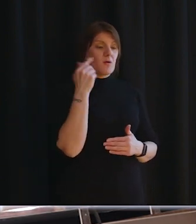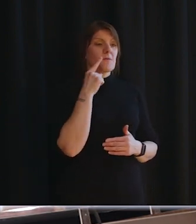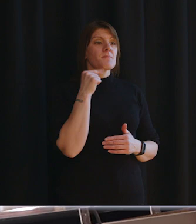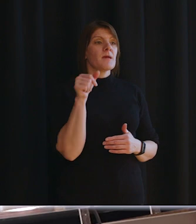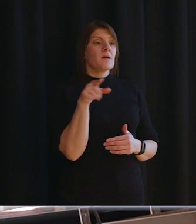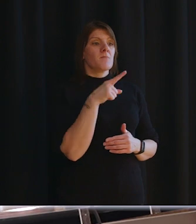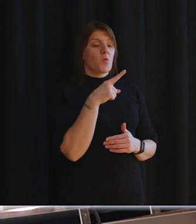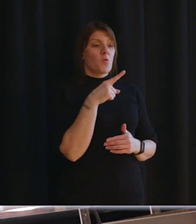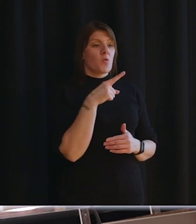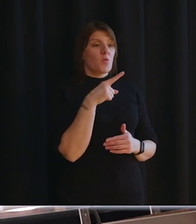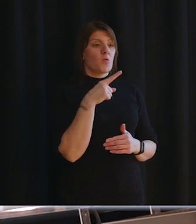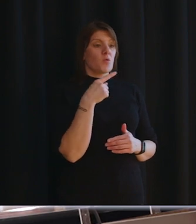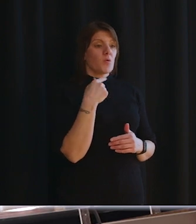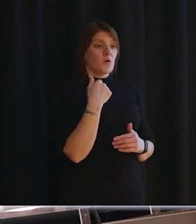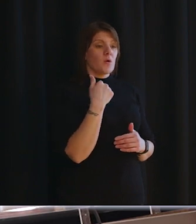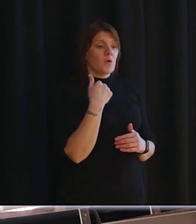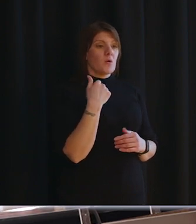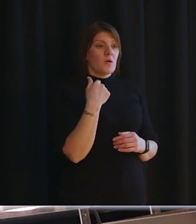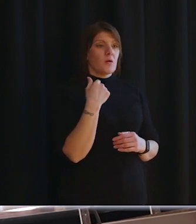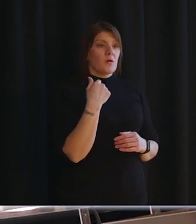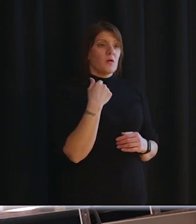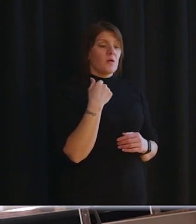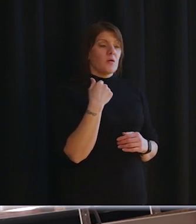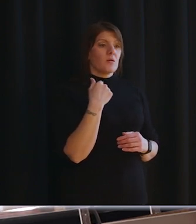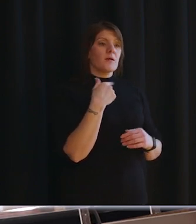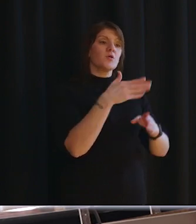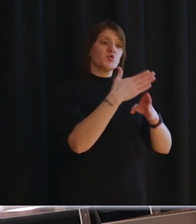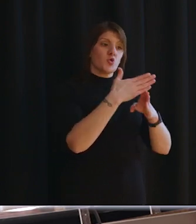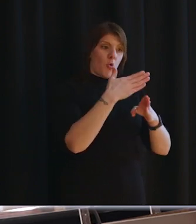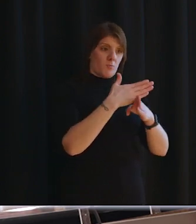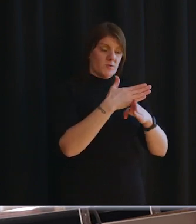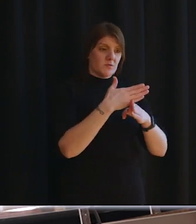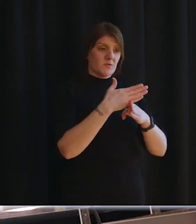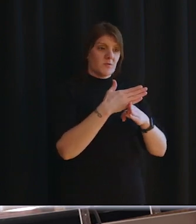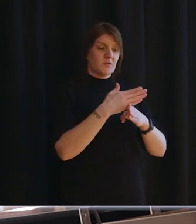people go into those professions because they're really passionate and they really care.